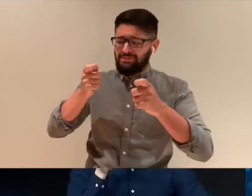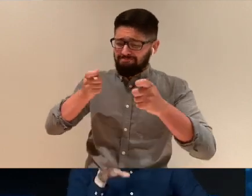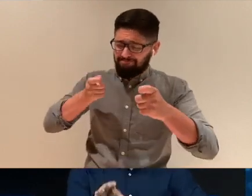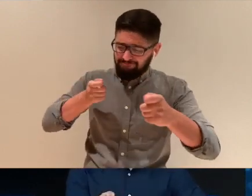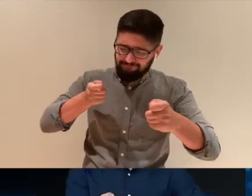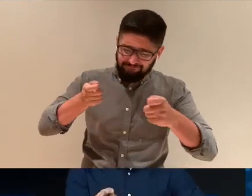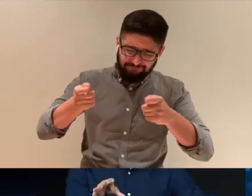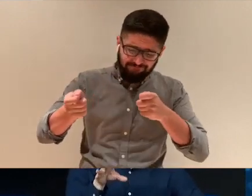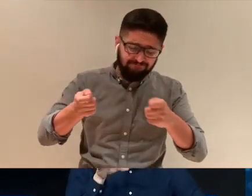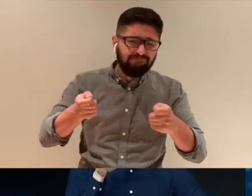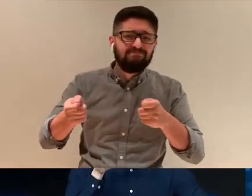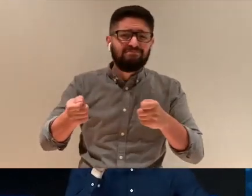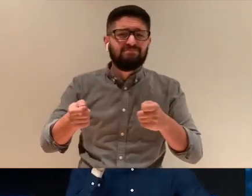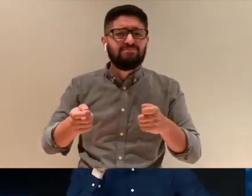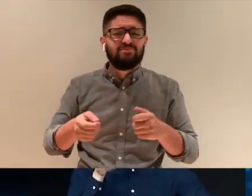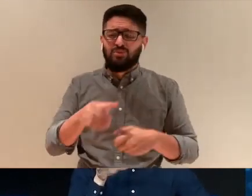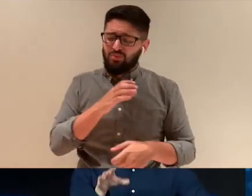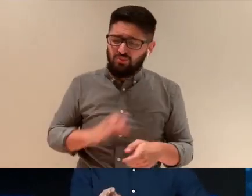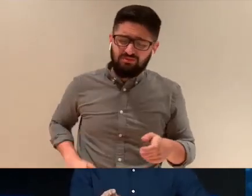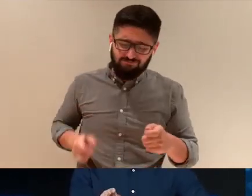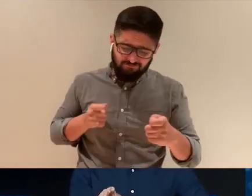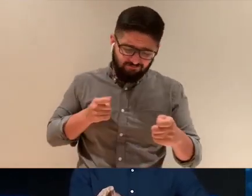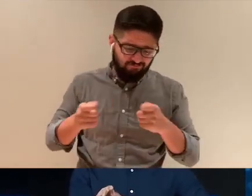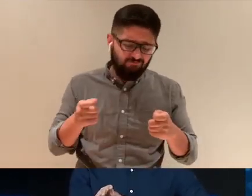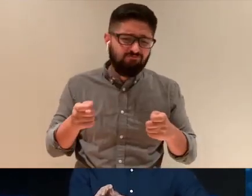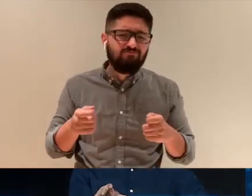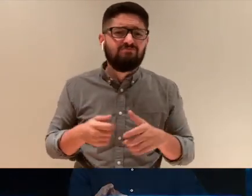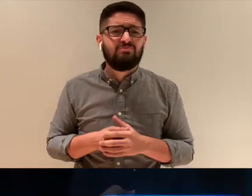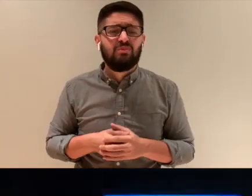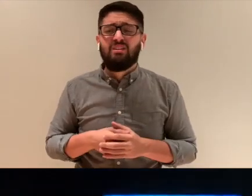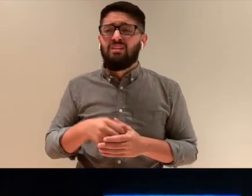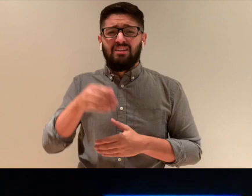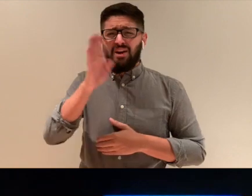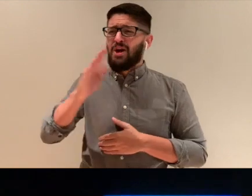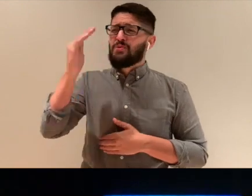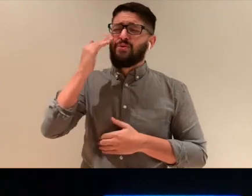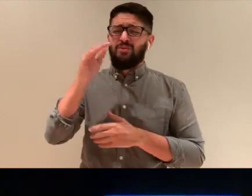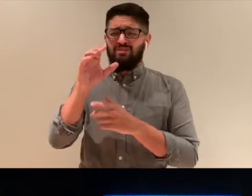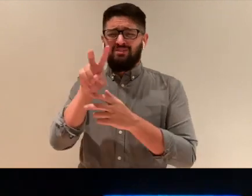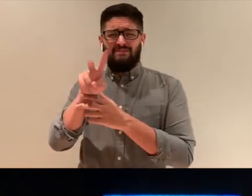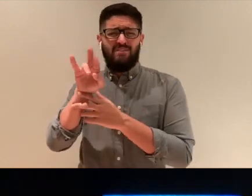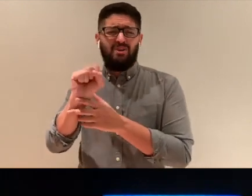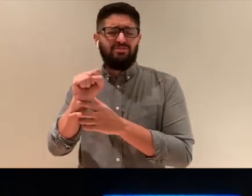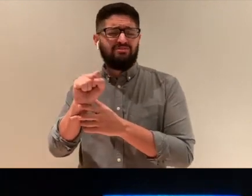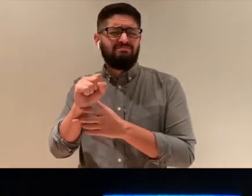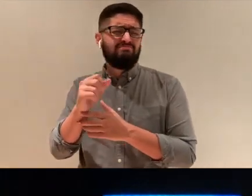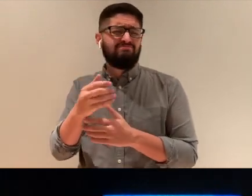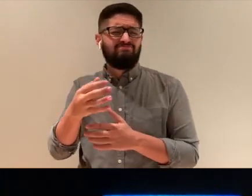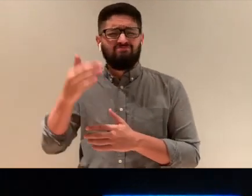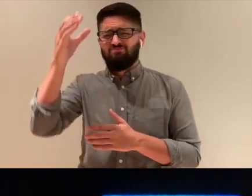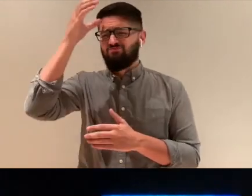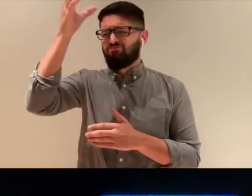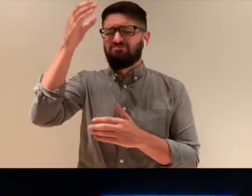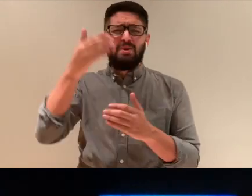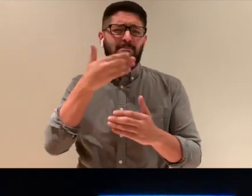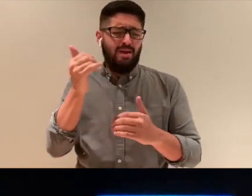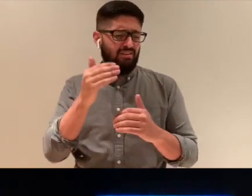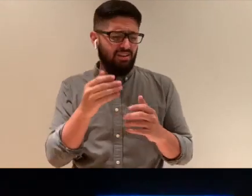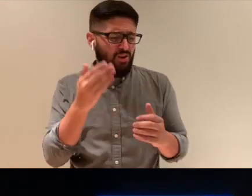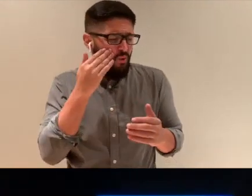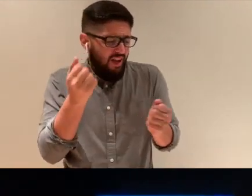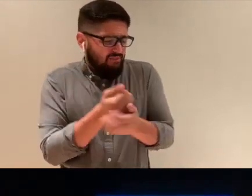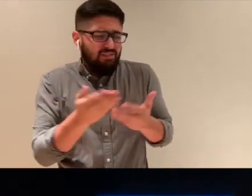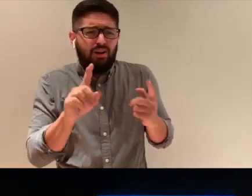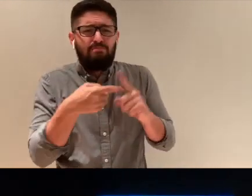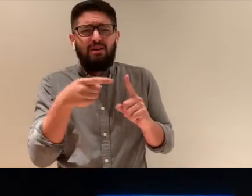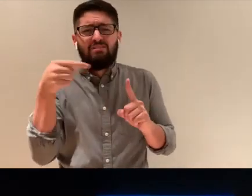and sustained by Christ. Listen, he knows this virus better than anyone. He knows